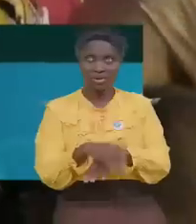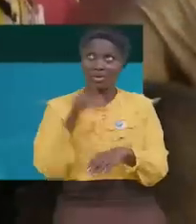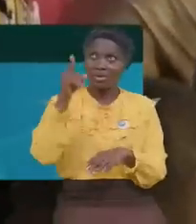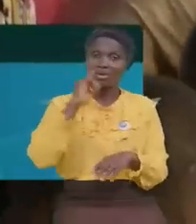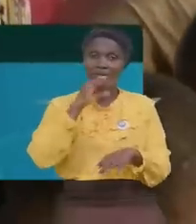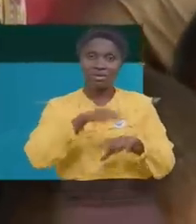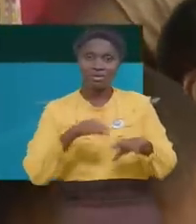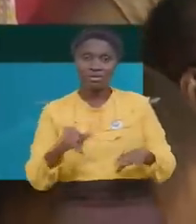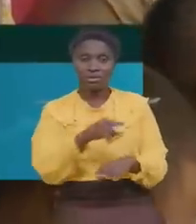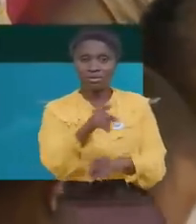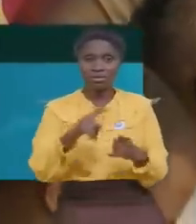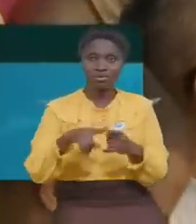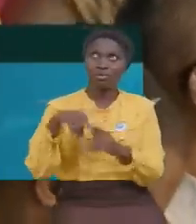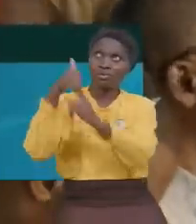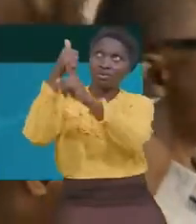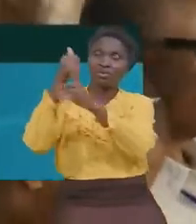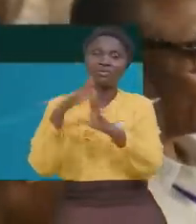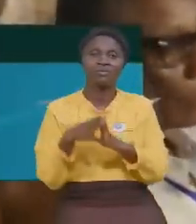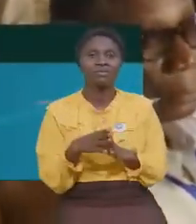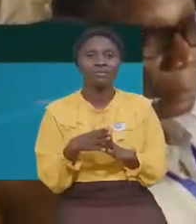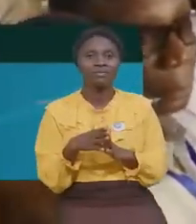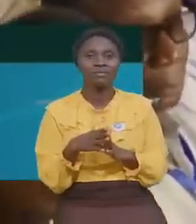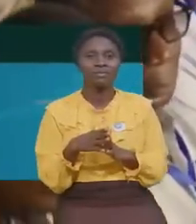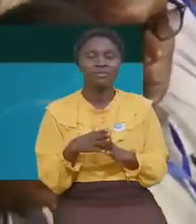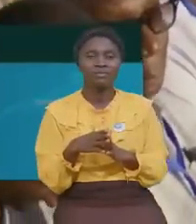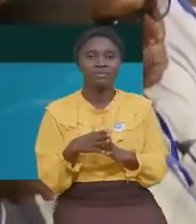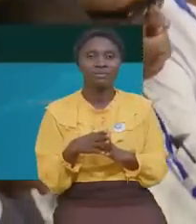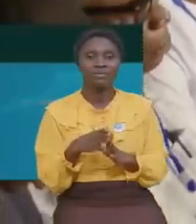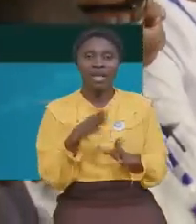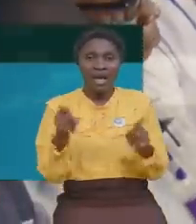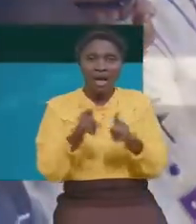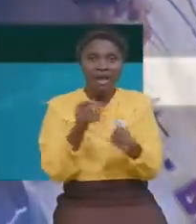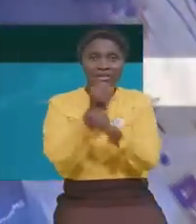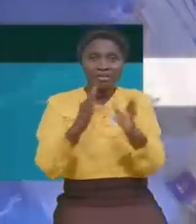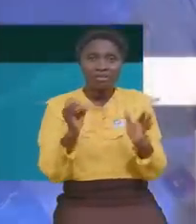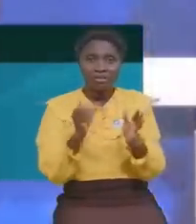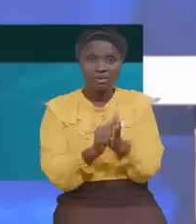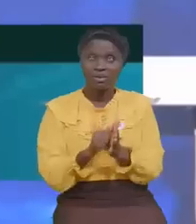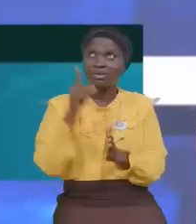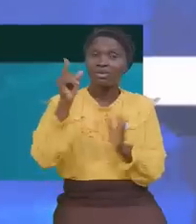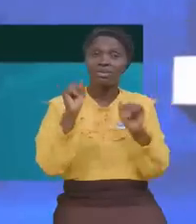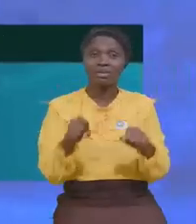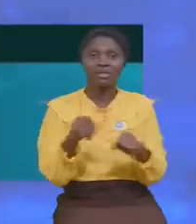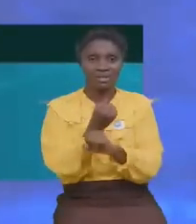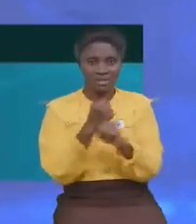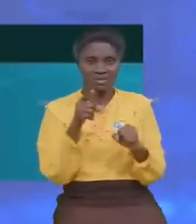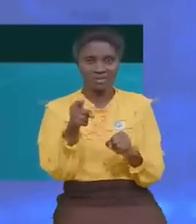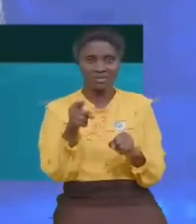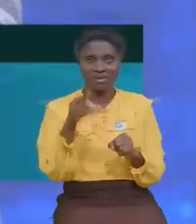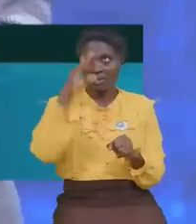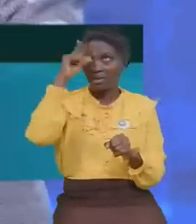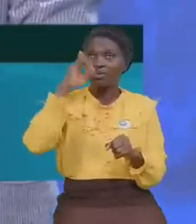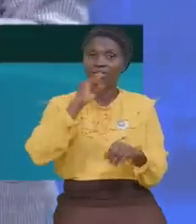to himself as Savior so he can save you. He's calling you